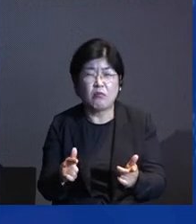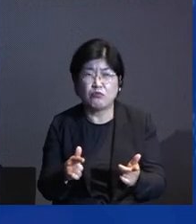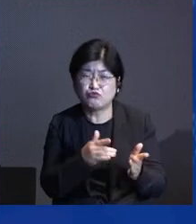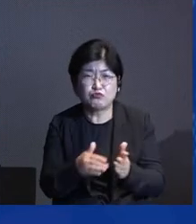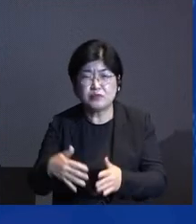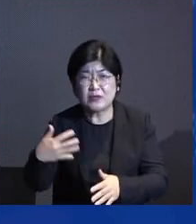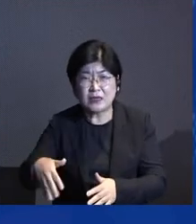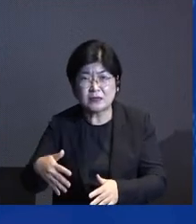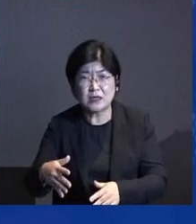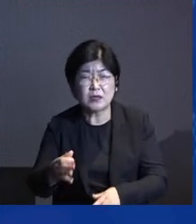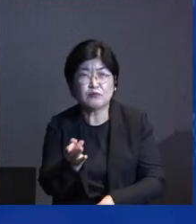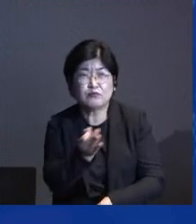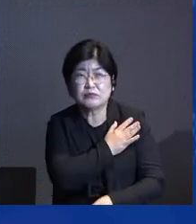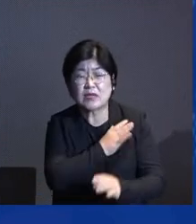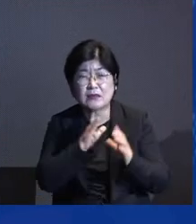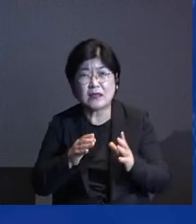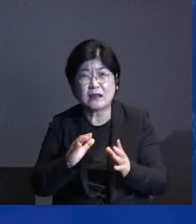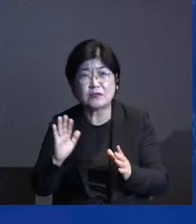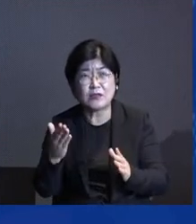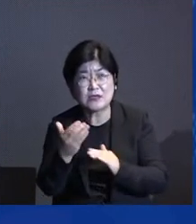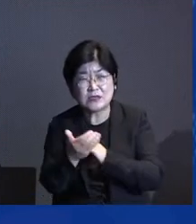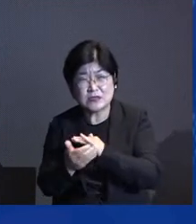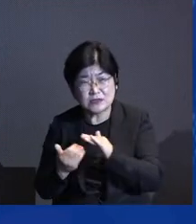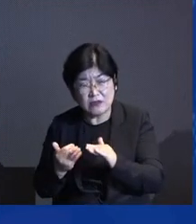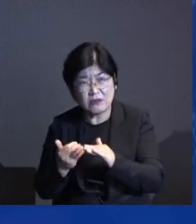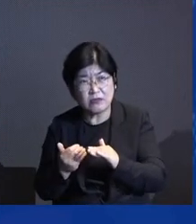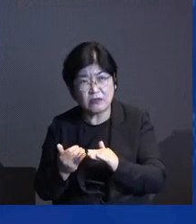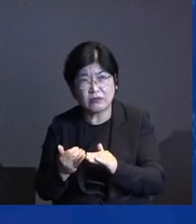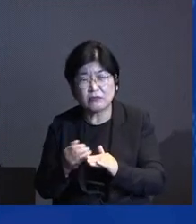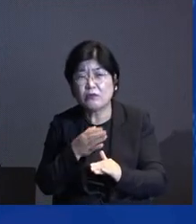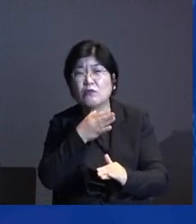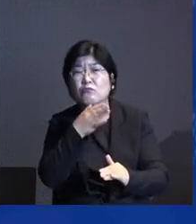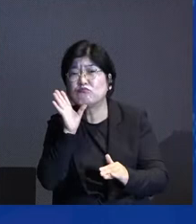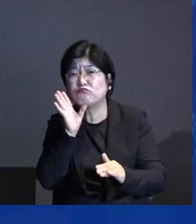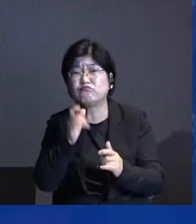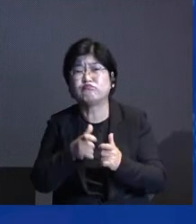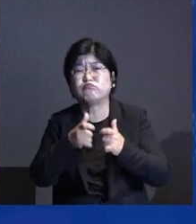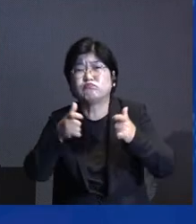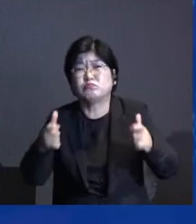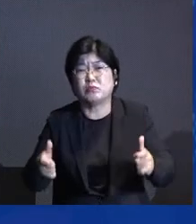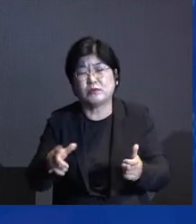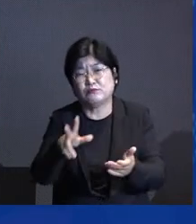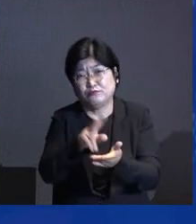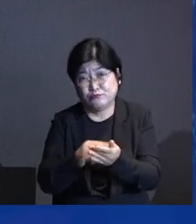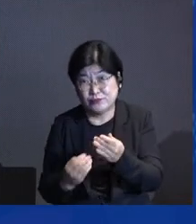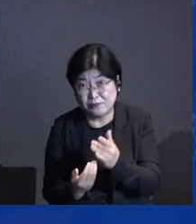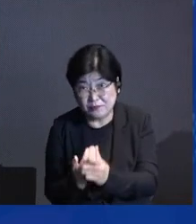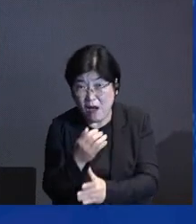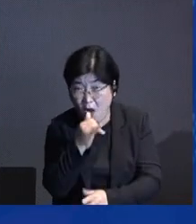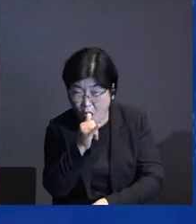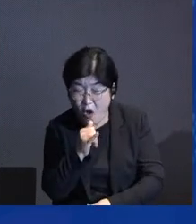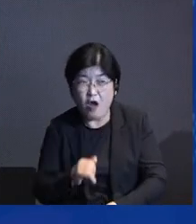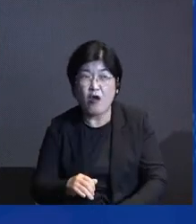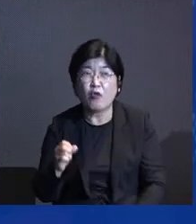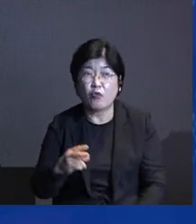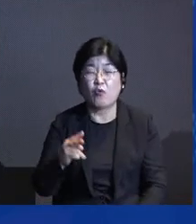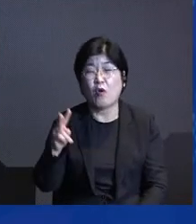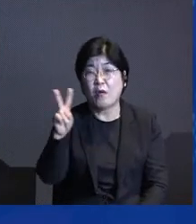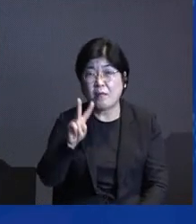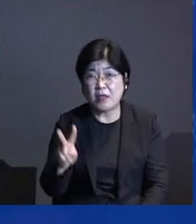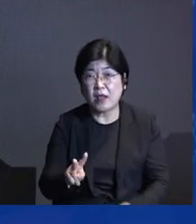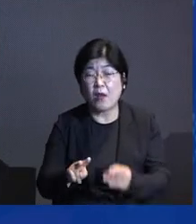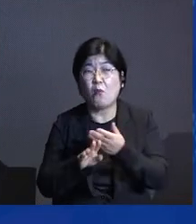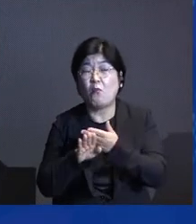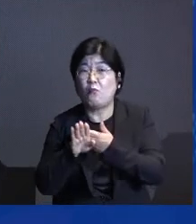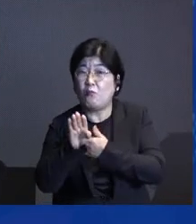is not only be able to replicate in Vietnam with the current resources available, but also to be able